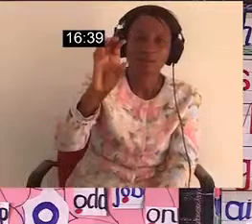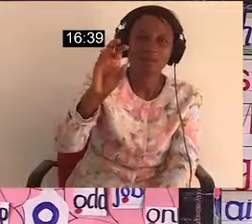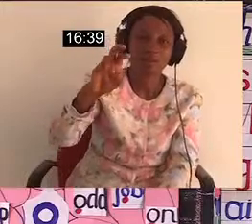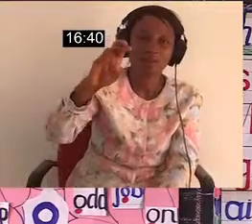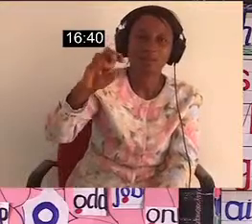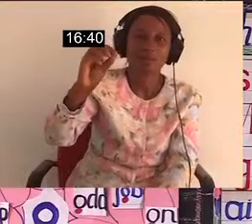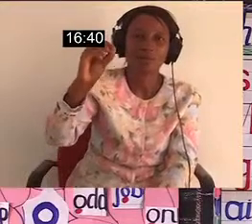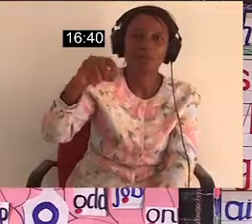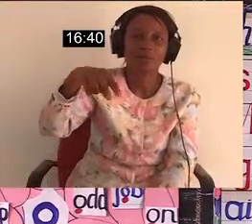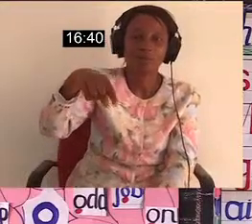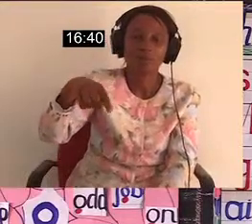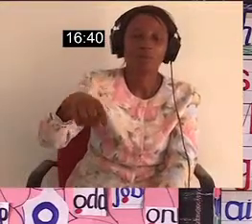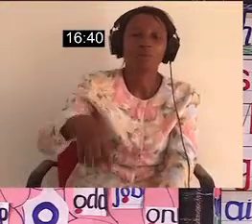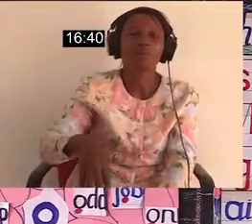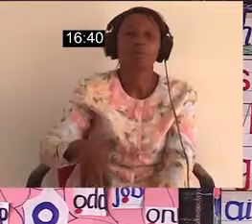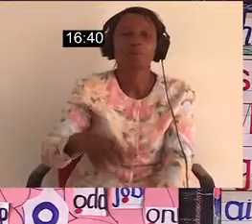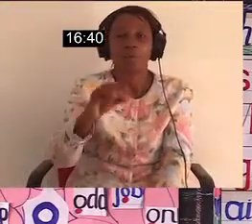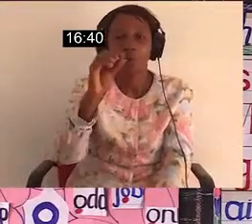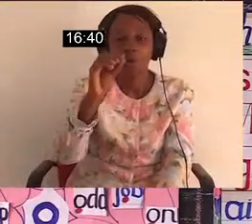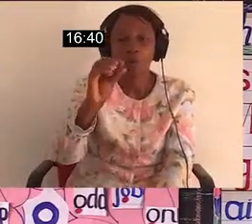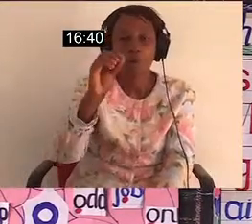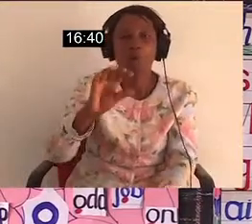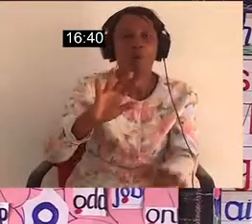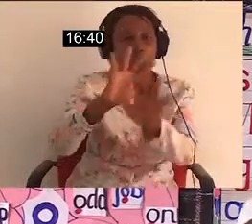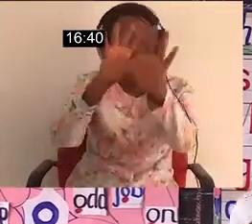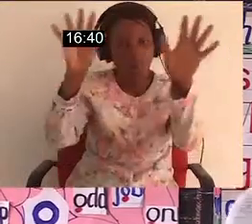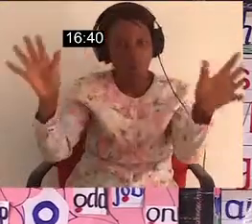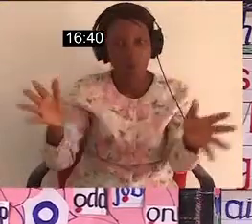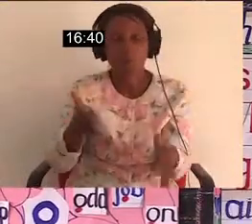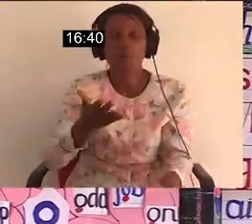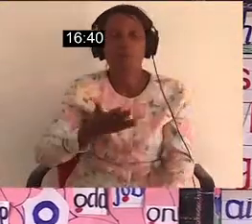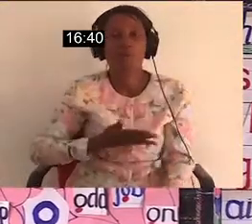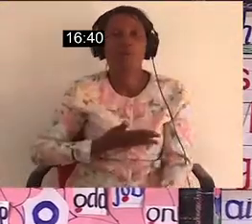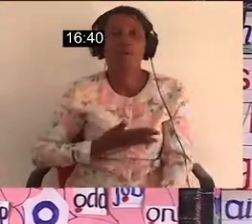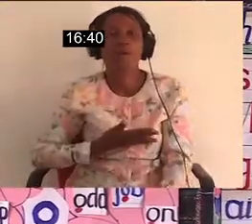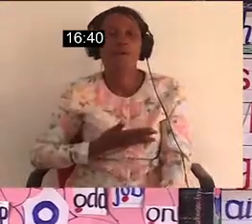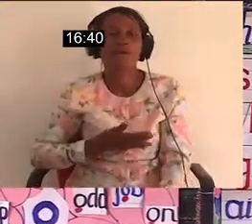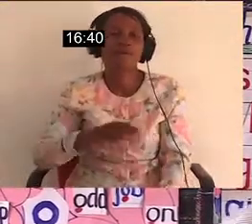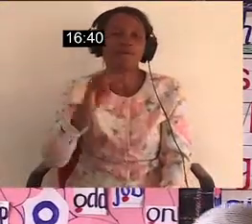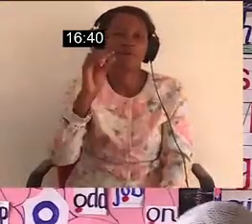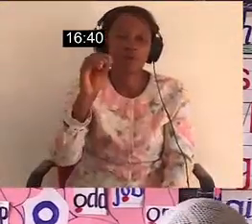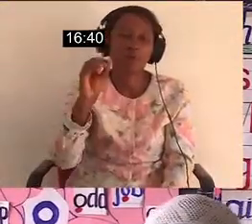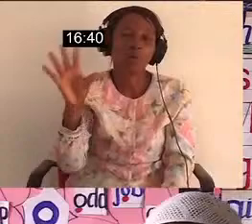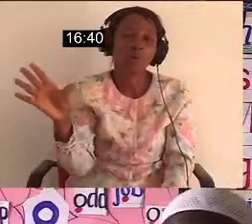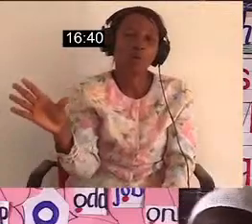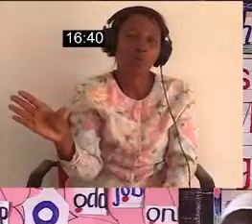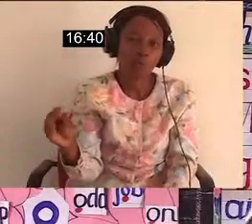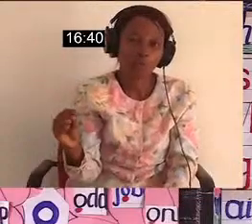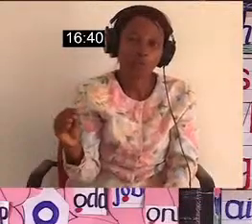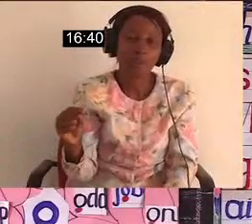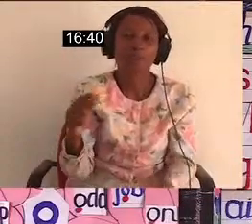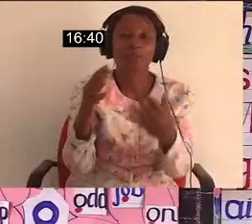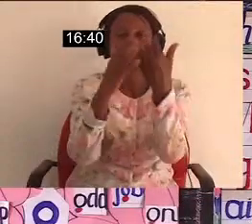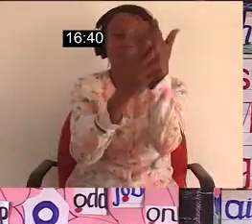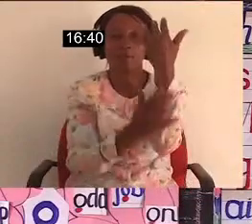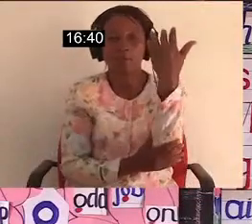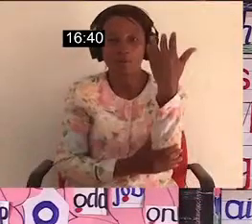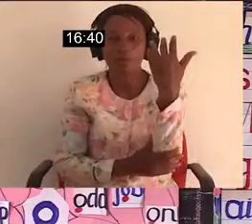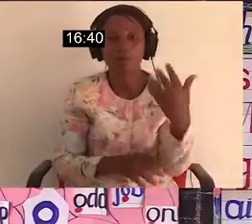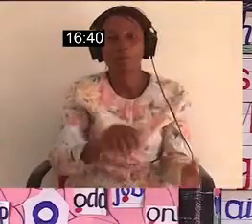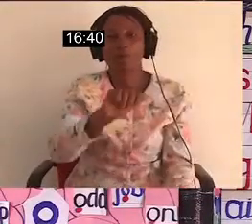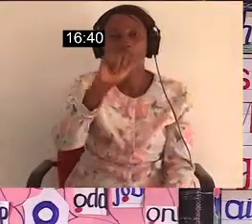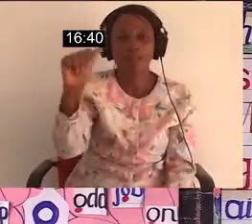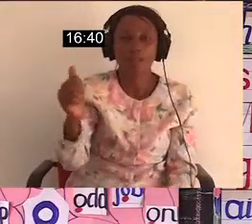there. So with the crop and cost, the K